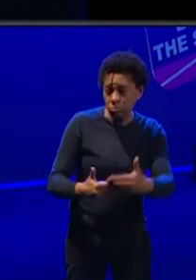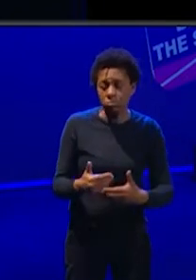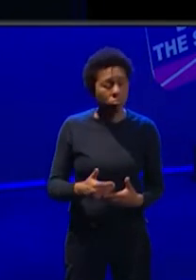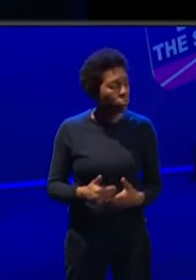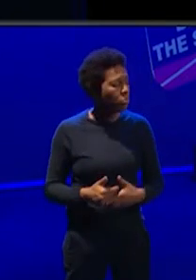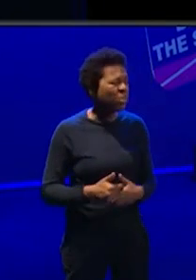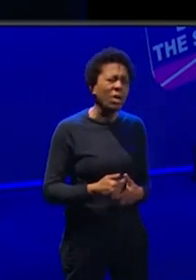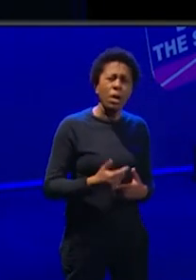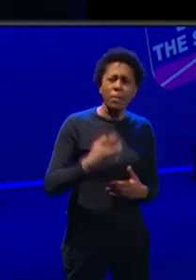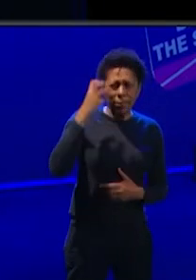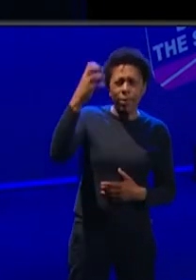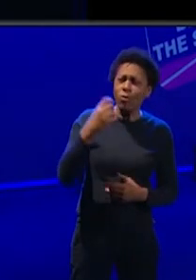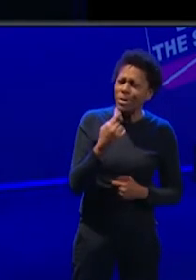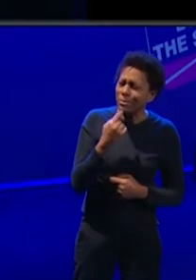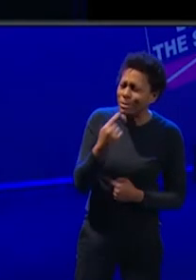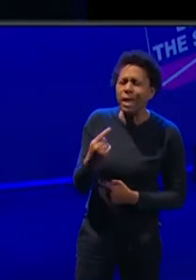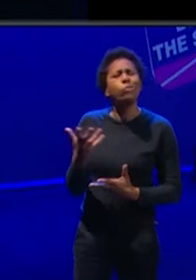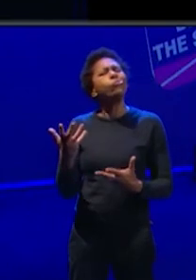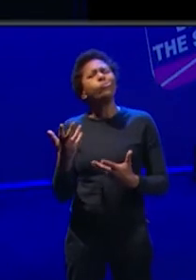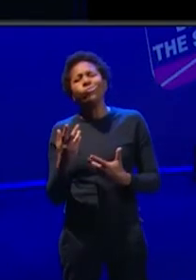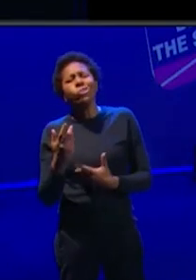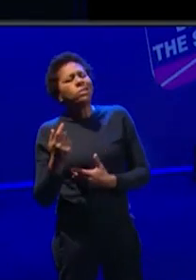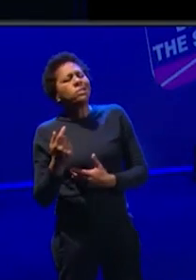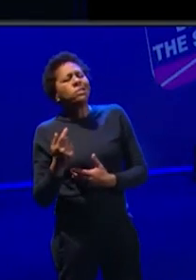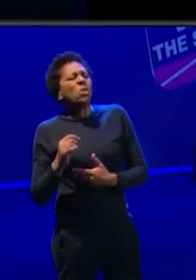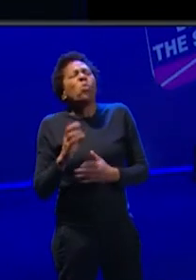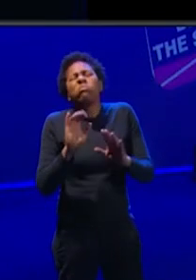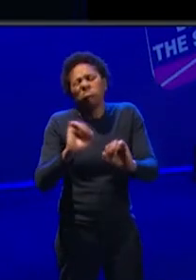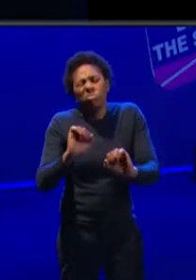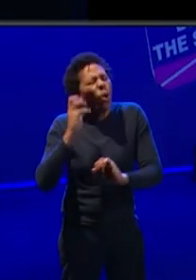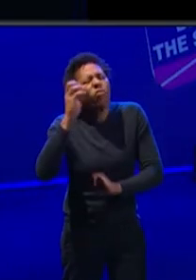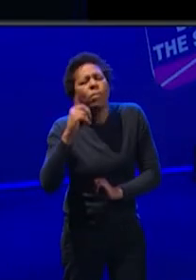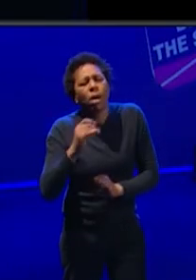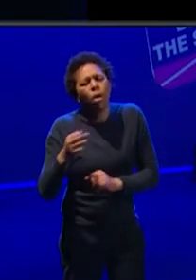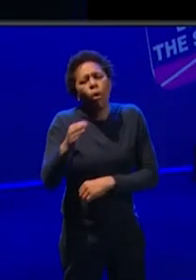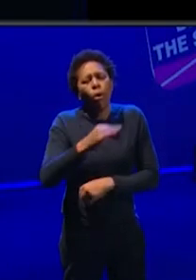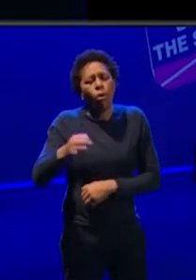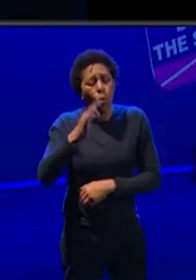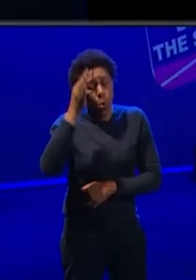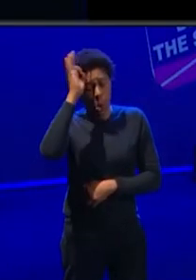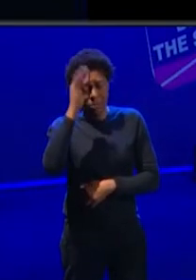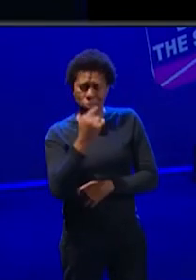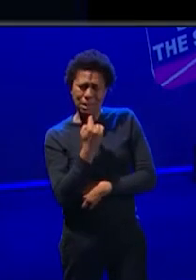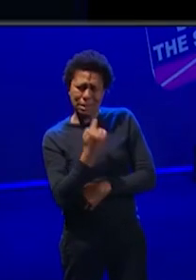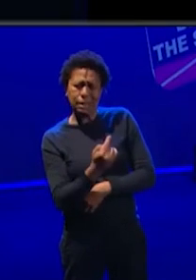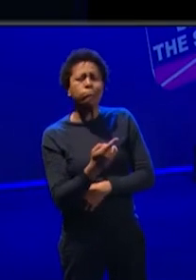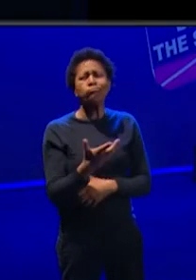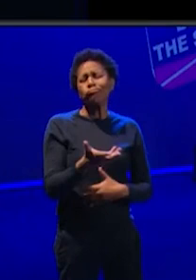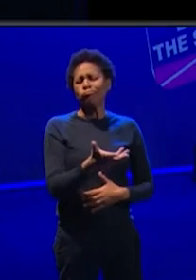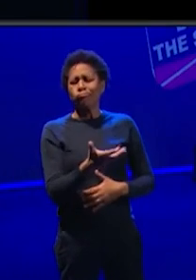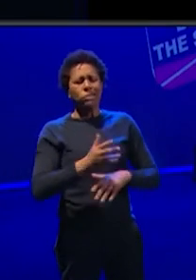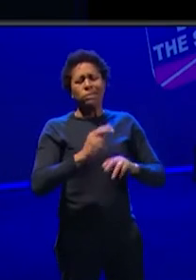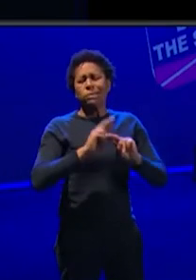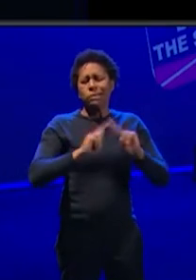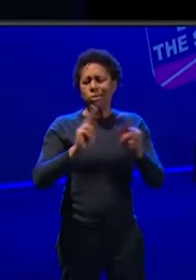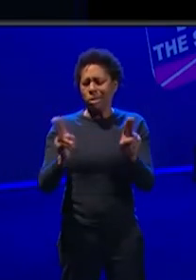Trips and schools that have been cancelled by some councils. Mm-hmm. How are we going to go about getting the new generation in and starting